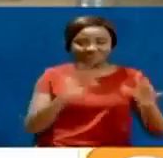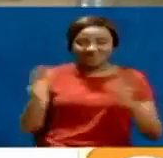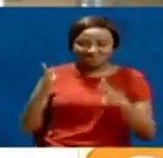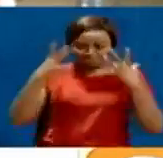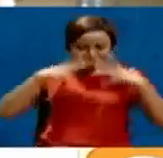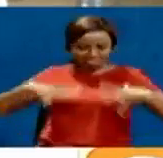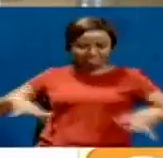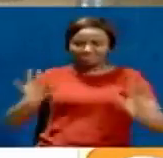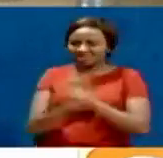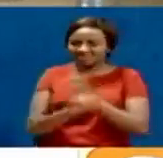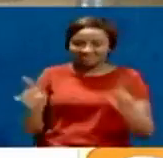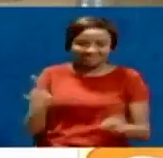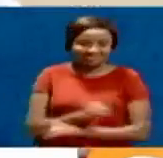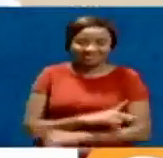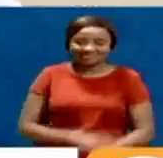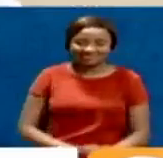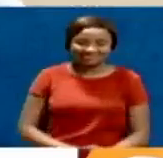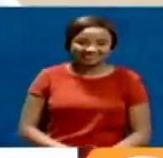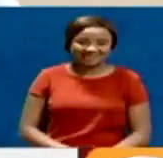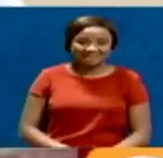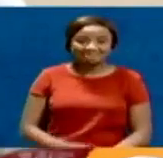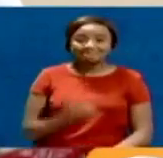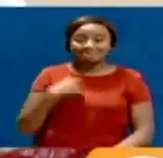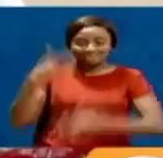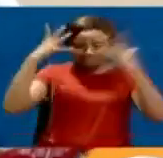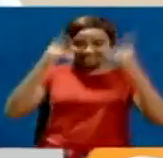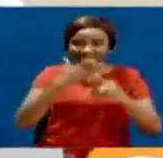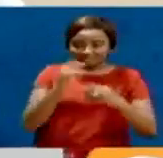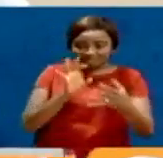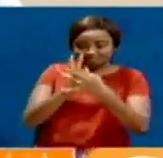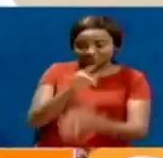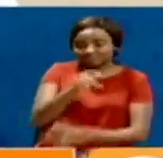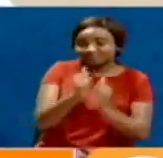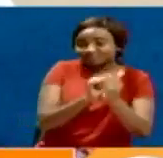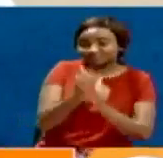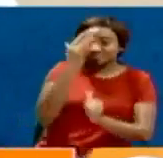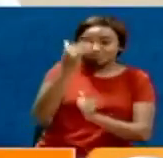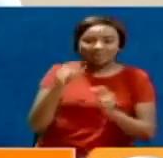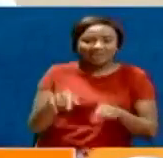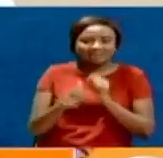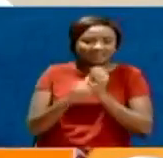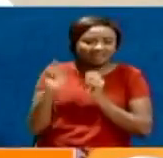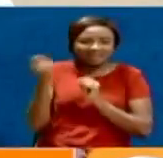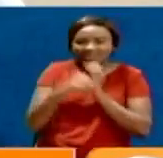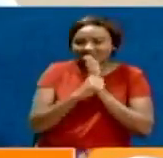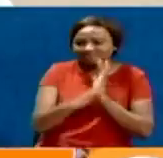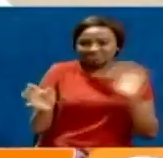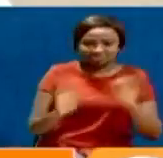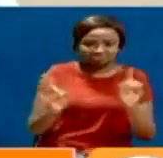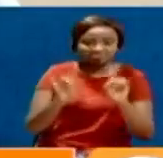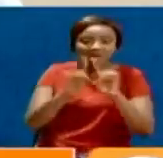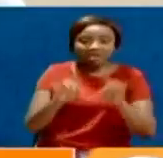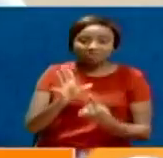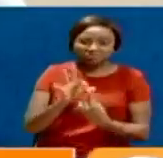the outfit, everything about fencing. I decided, let me join fencing because it ain't that popular in Kenya, and first of all, it's